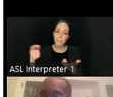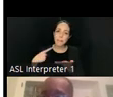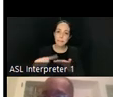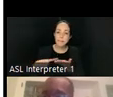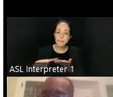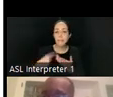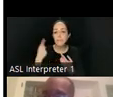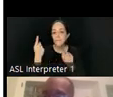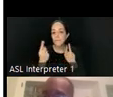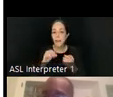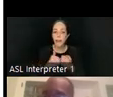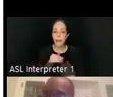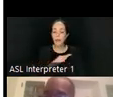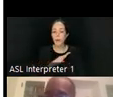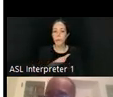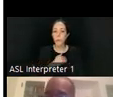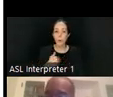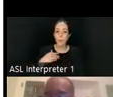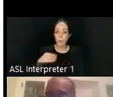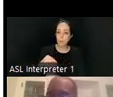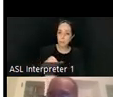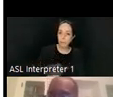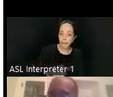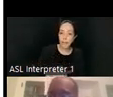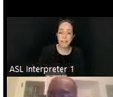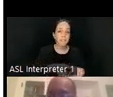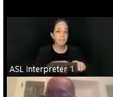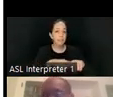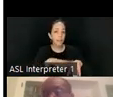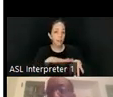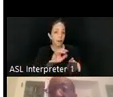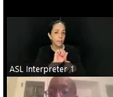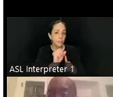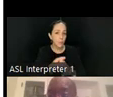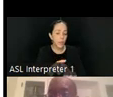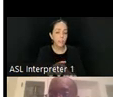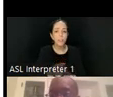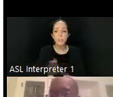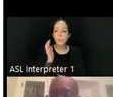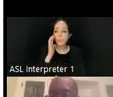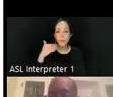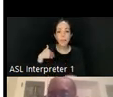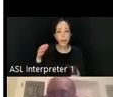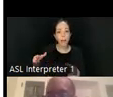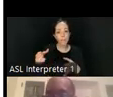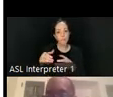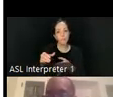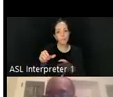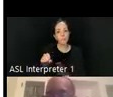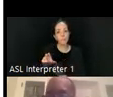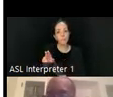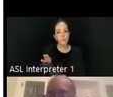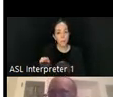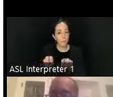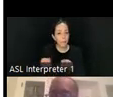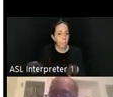are compensated and then whether or not it's a kind of per case basis, payment for a subcommittee, payment overall. So we'll have to